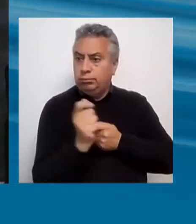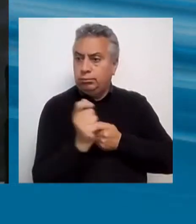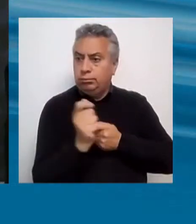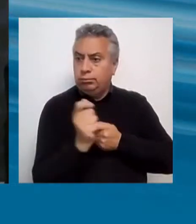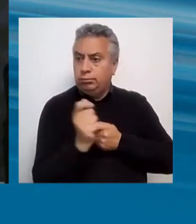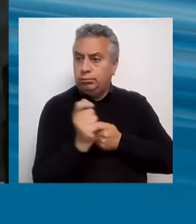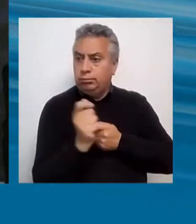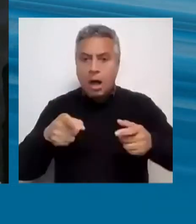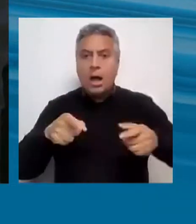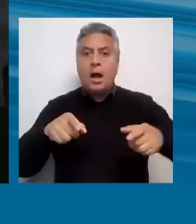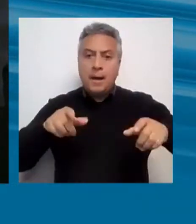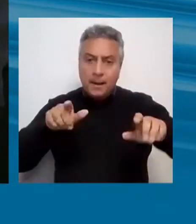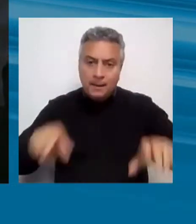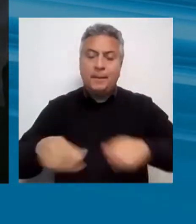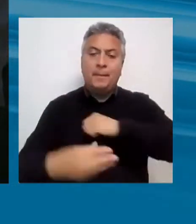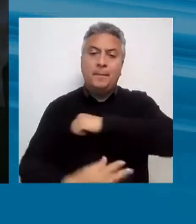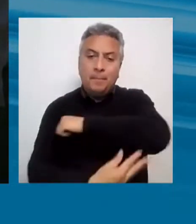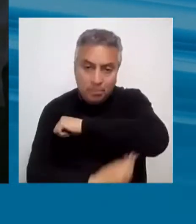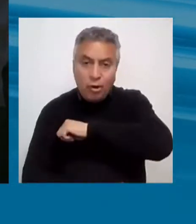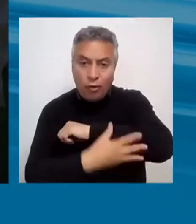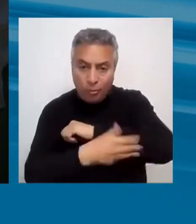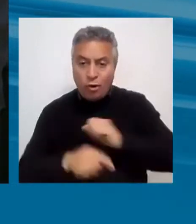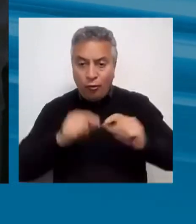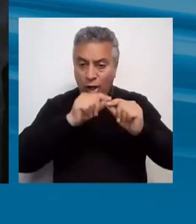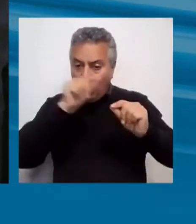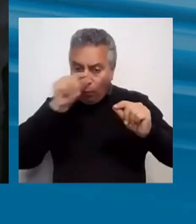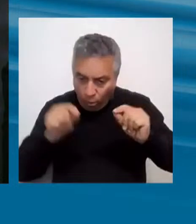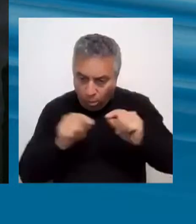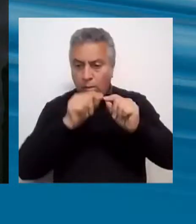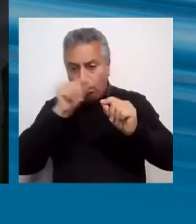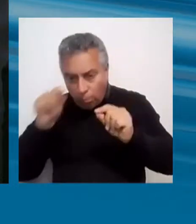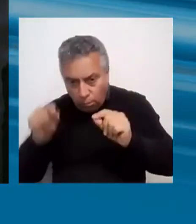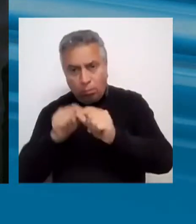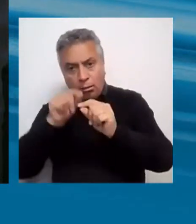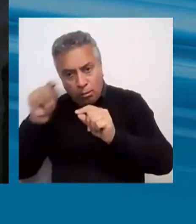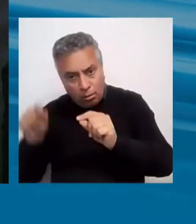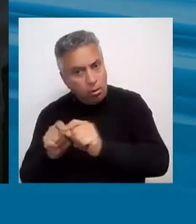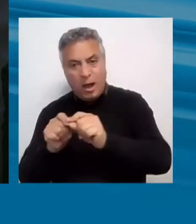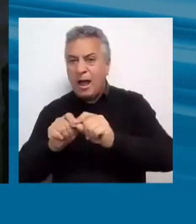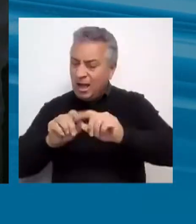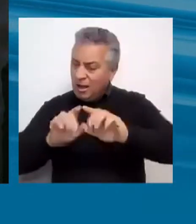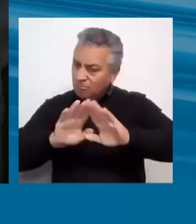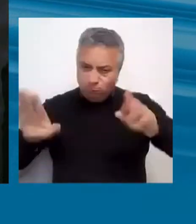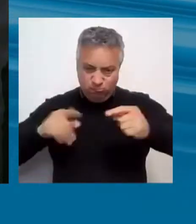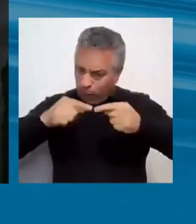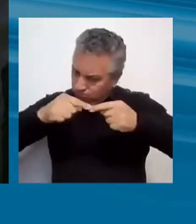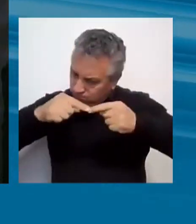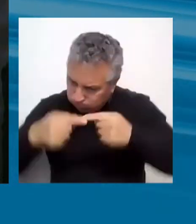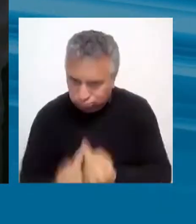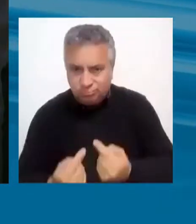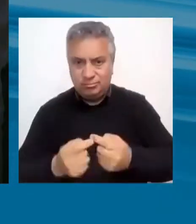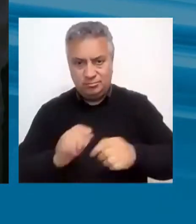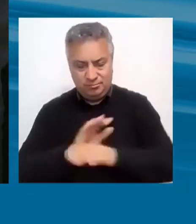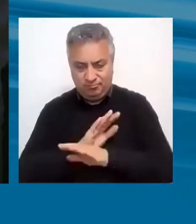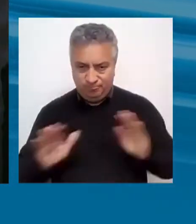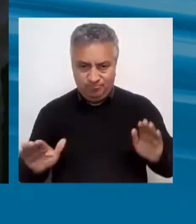they can take this opportunity and thus break the poverty cycle. And then